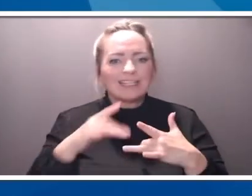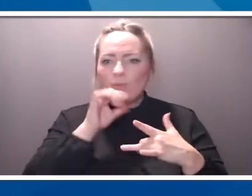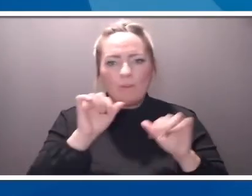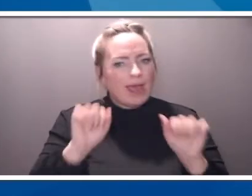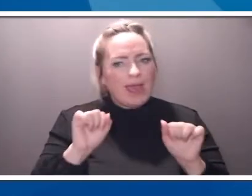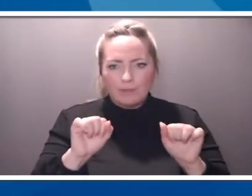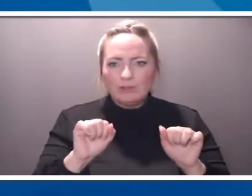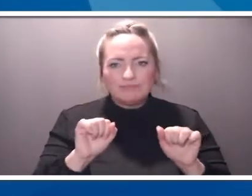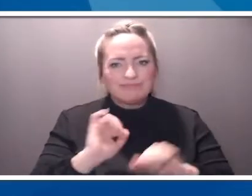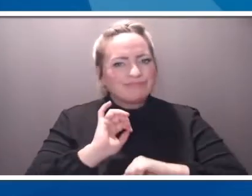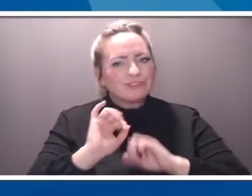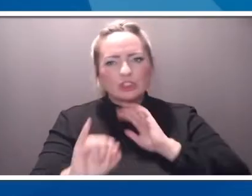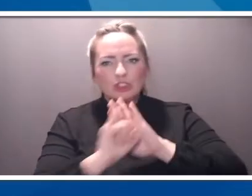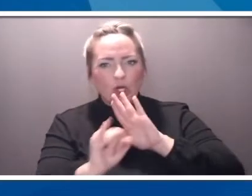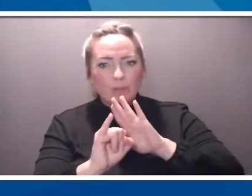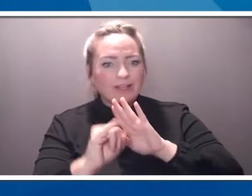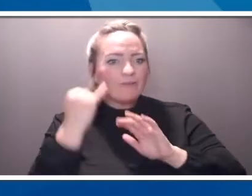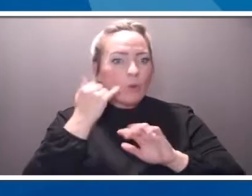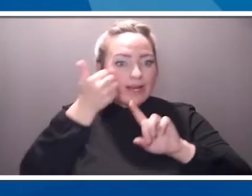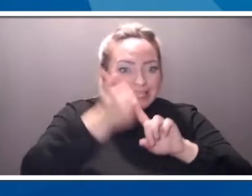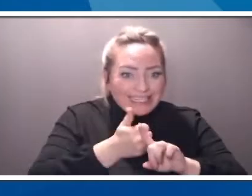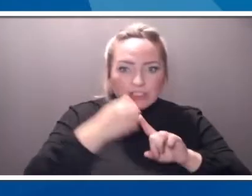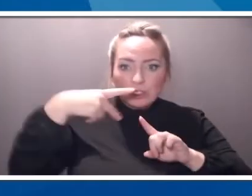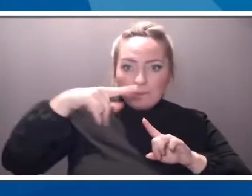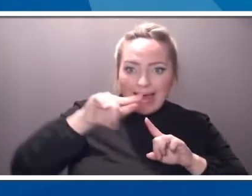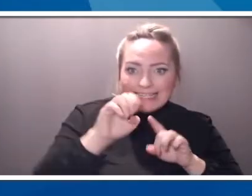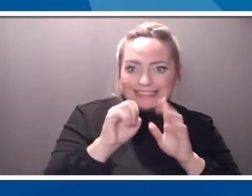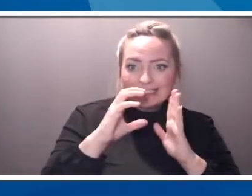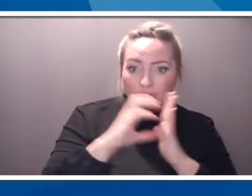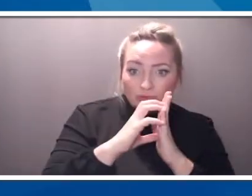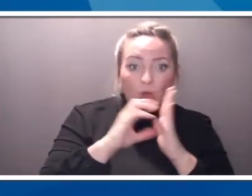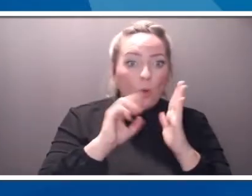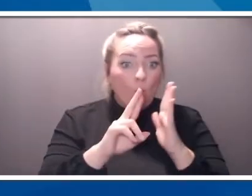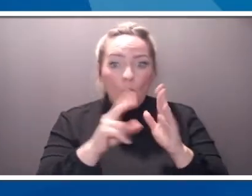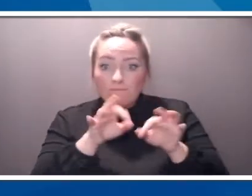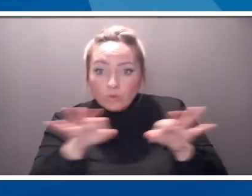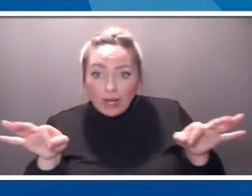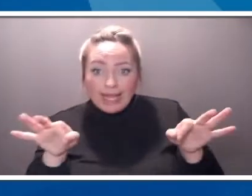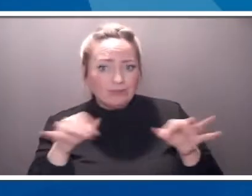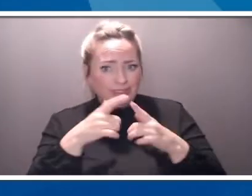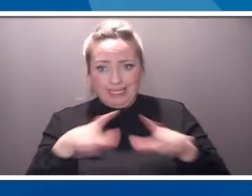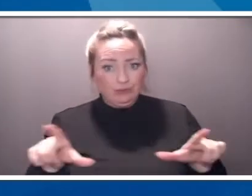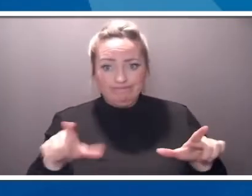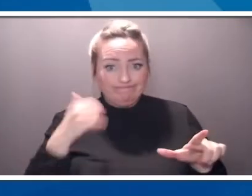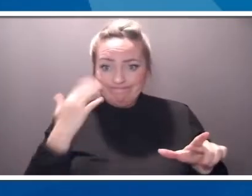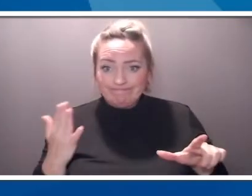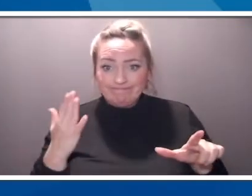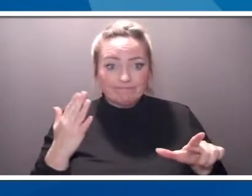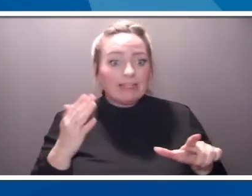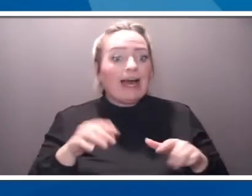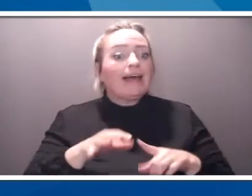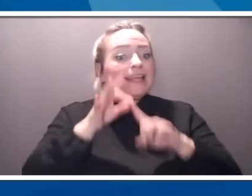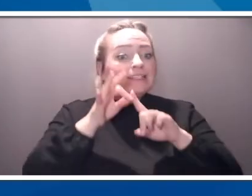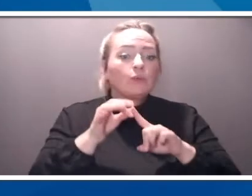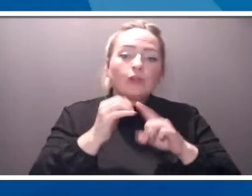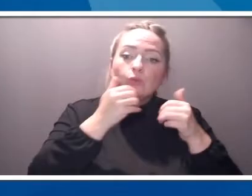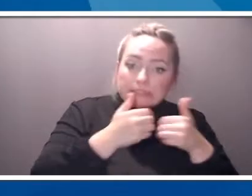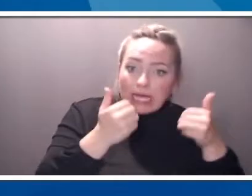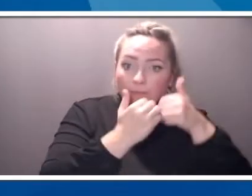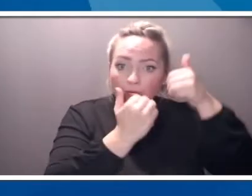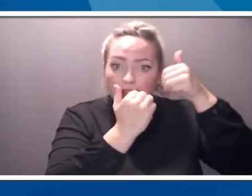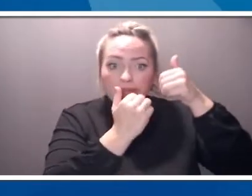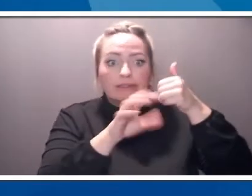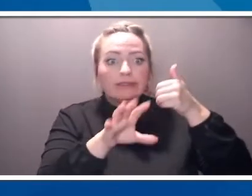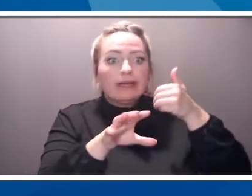this, then it's very likely that it won't be able to determine for each passage or phrase within the page what the language is, unless you went